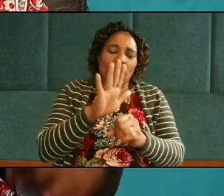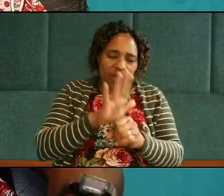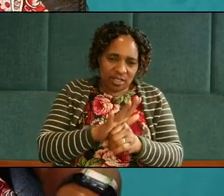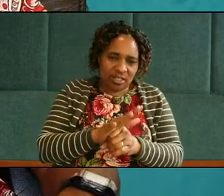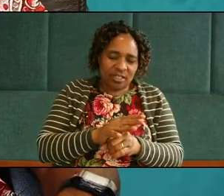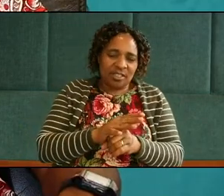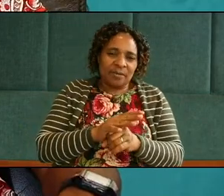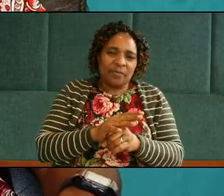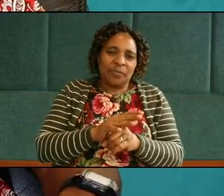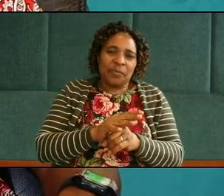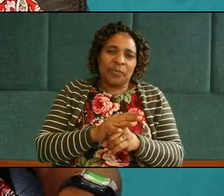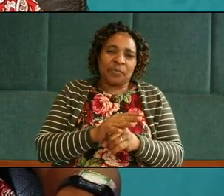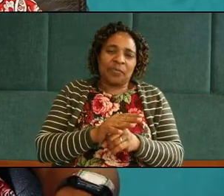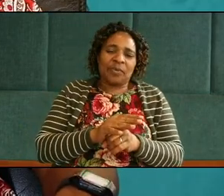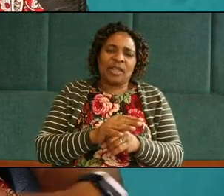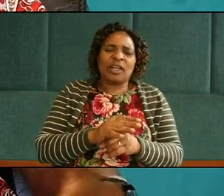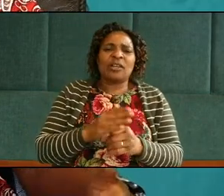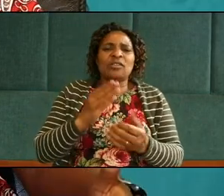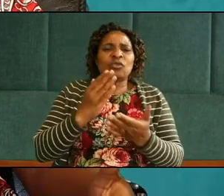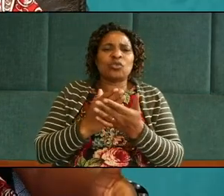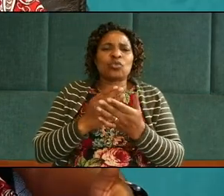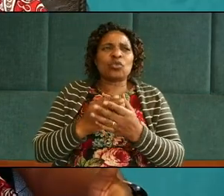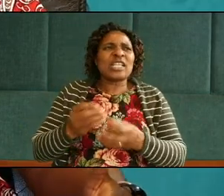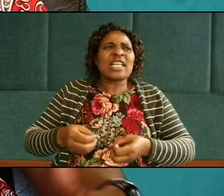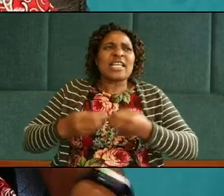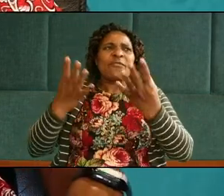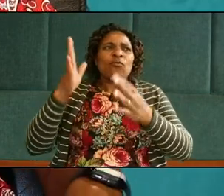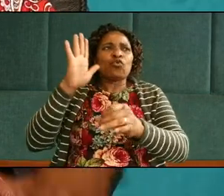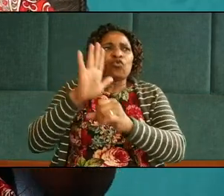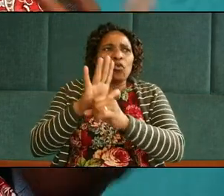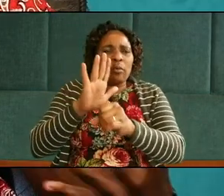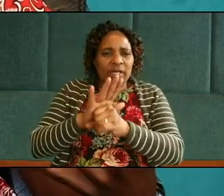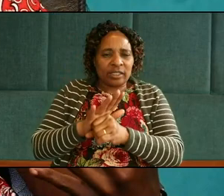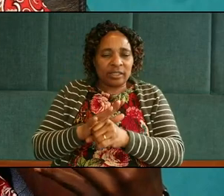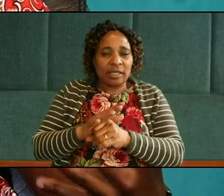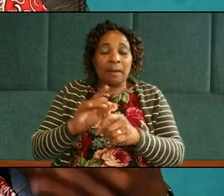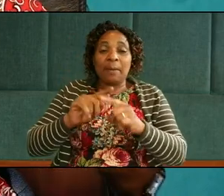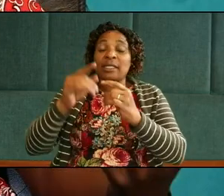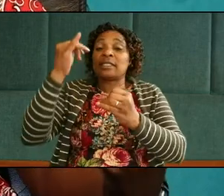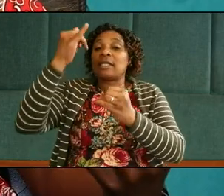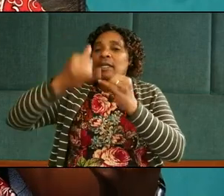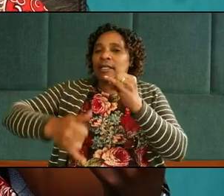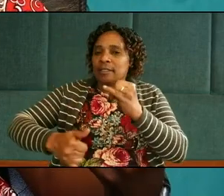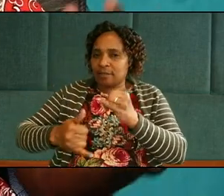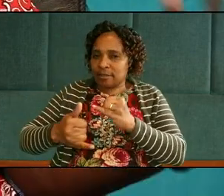much. In fact, they give overwhelmingly, you know. And at the end of it, you know, you'd be